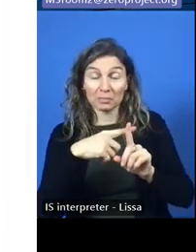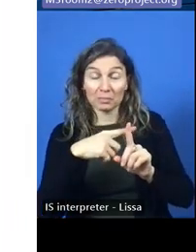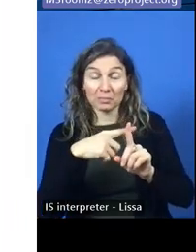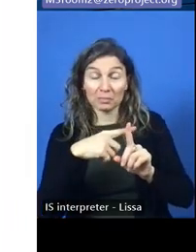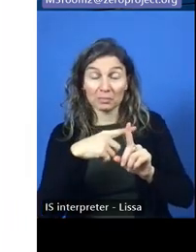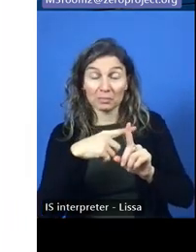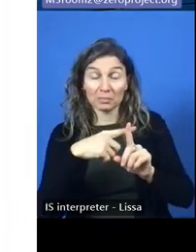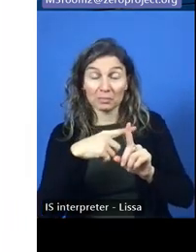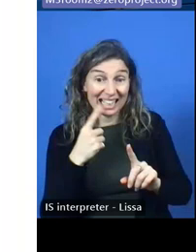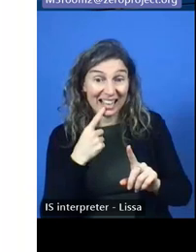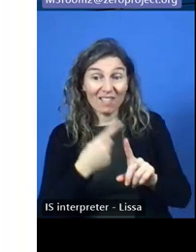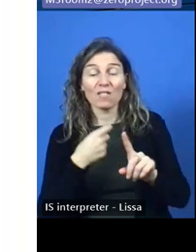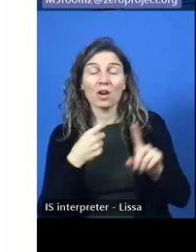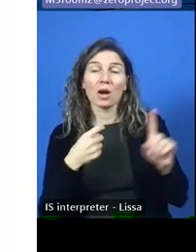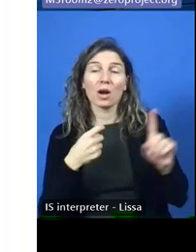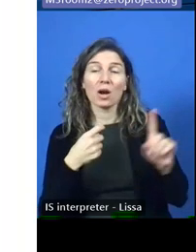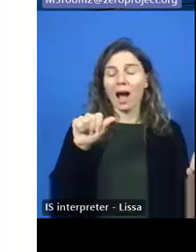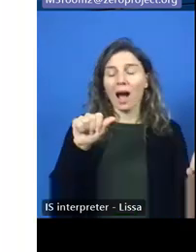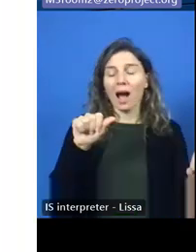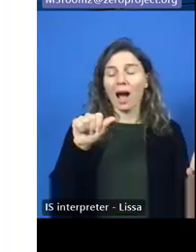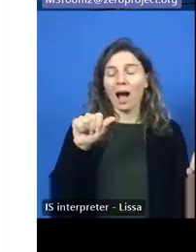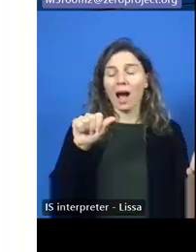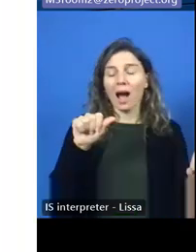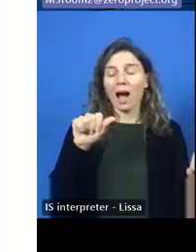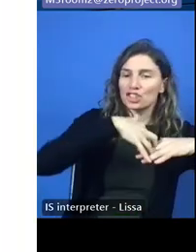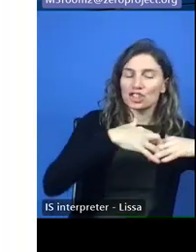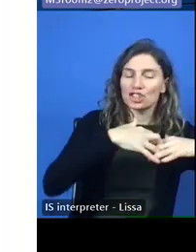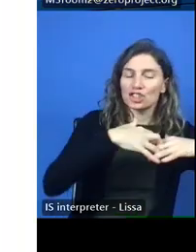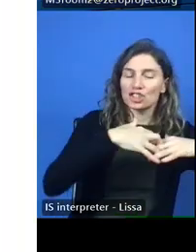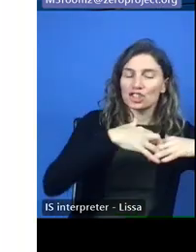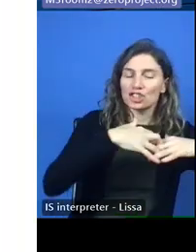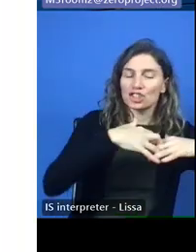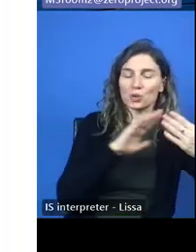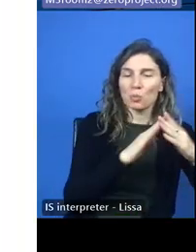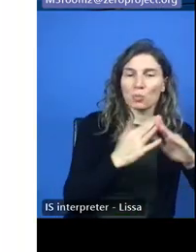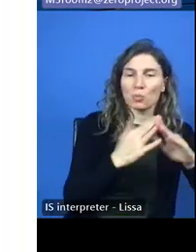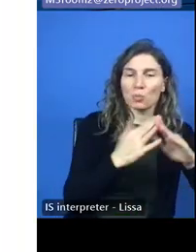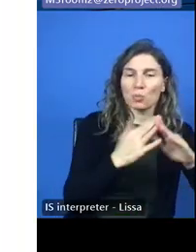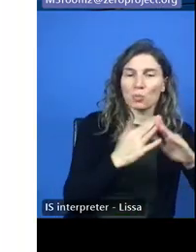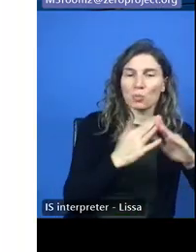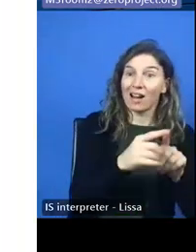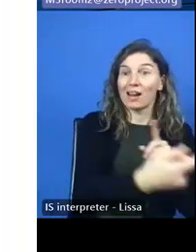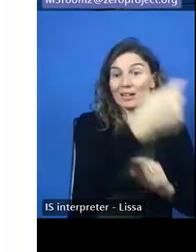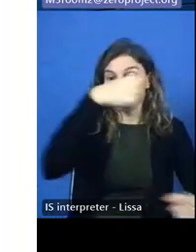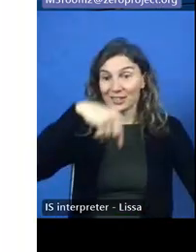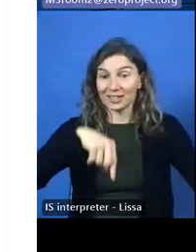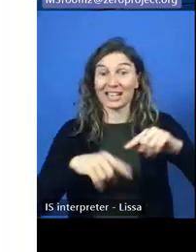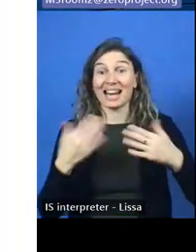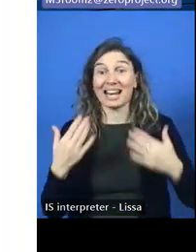community, which is an indigenous community in the Amazonas. So they're speaking free languages.